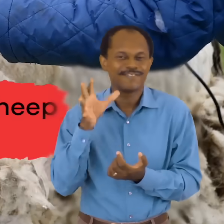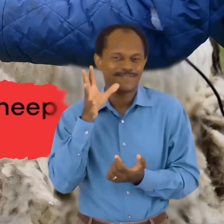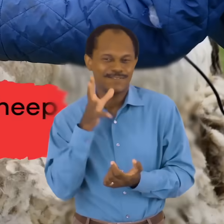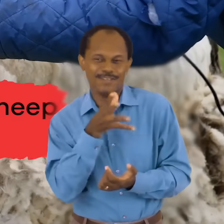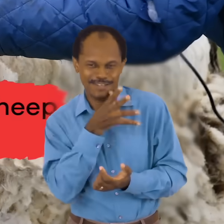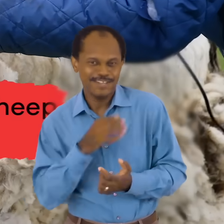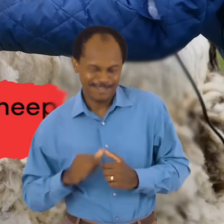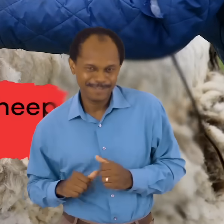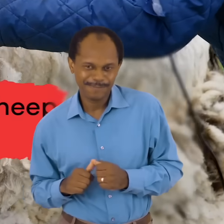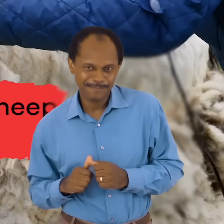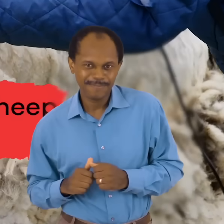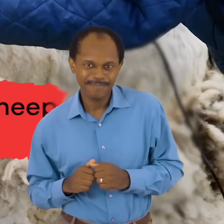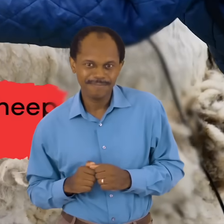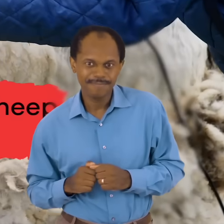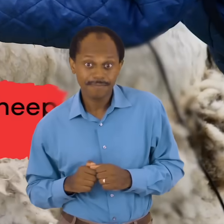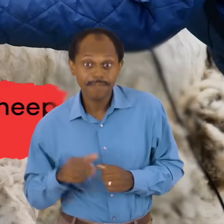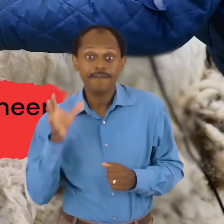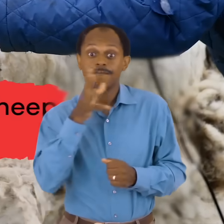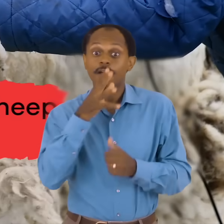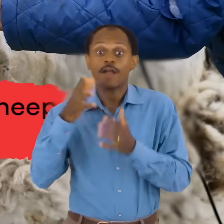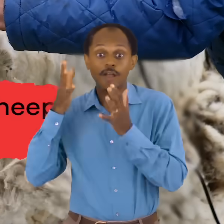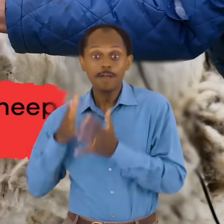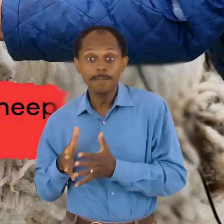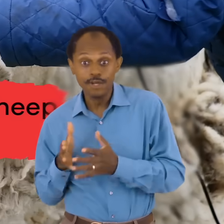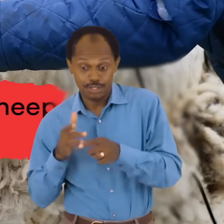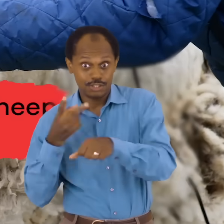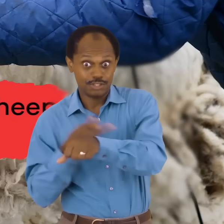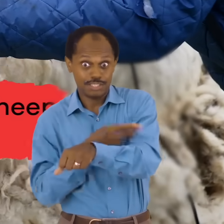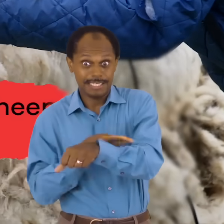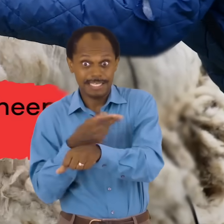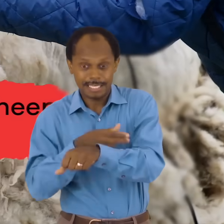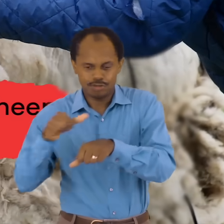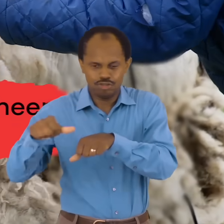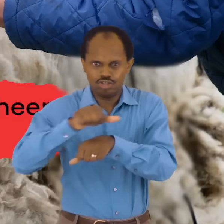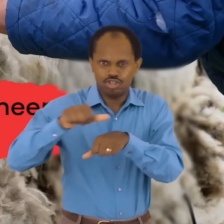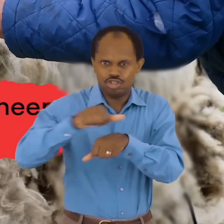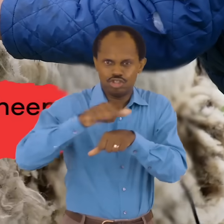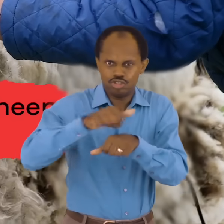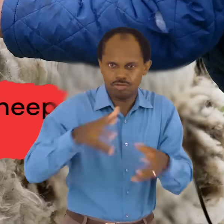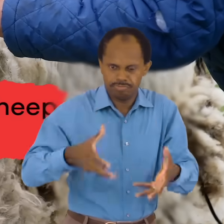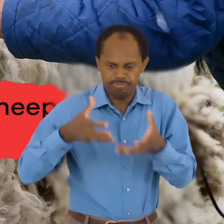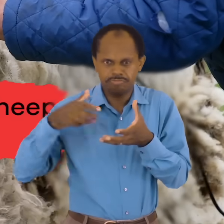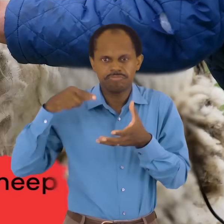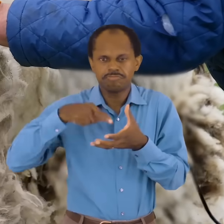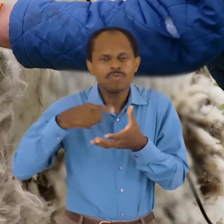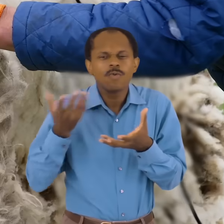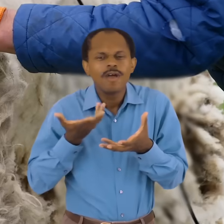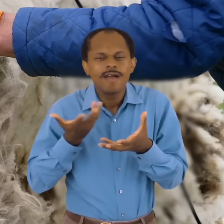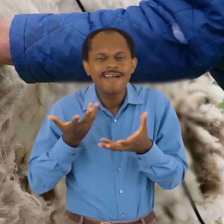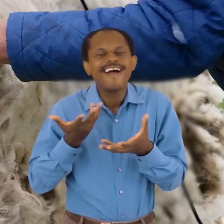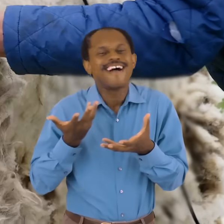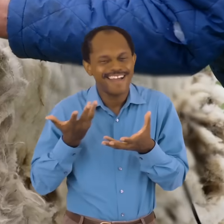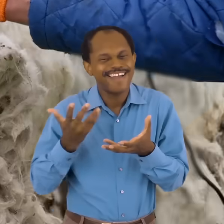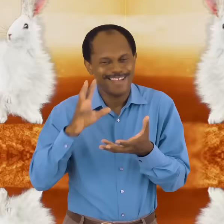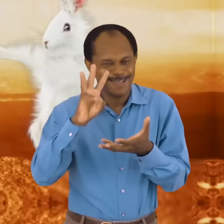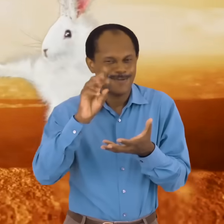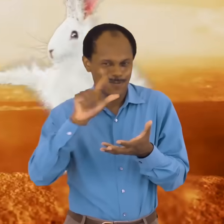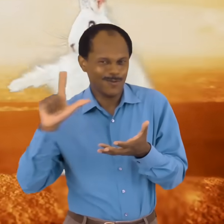what do farmers shave off of sheep to sell to make clothes wool